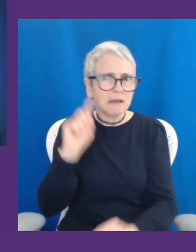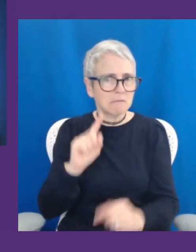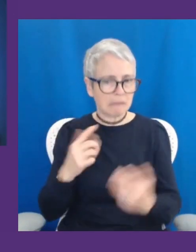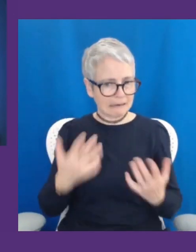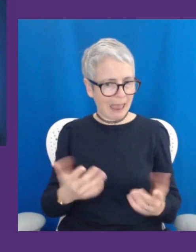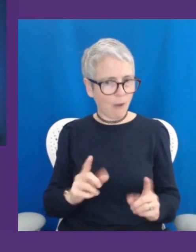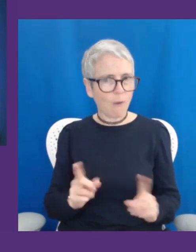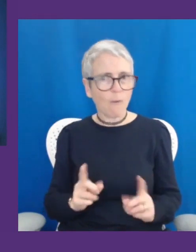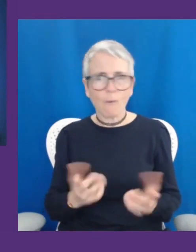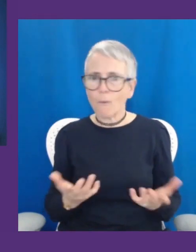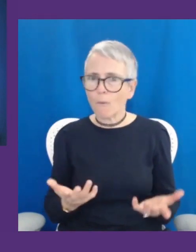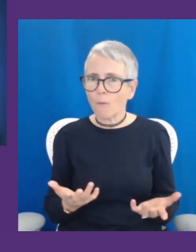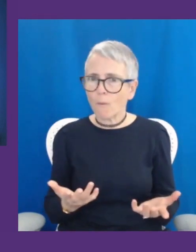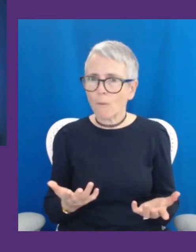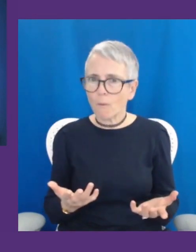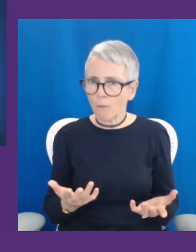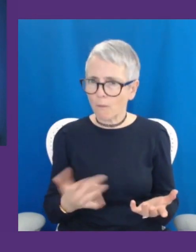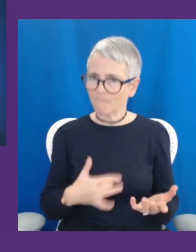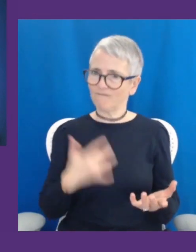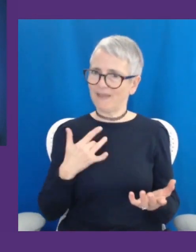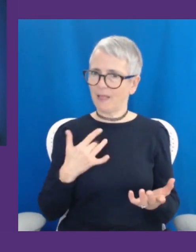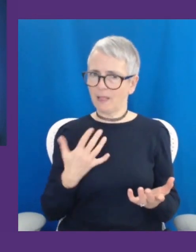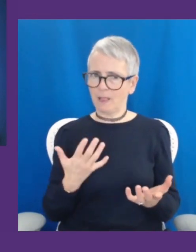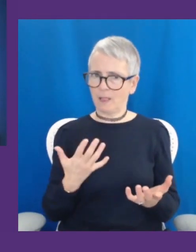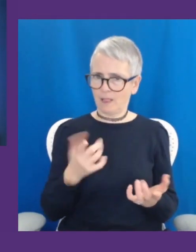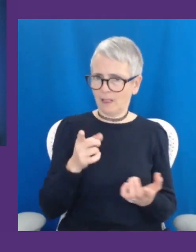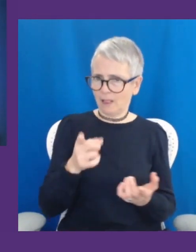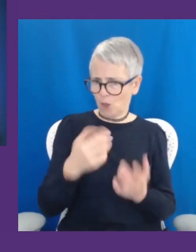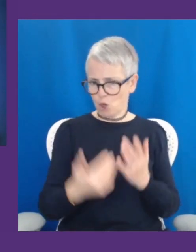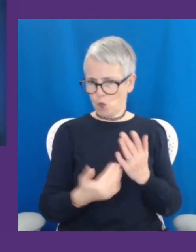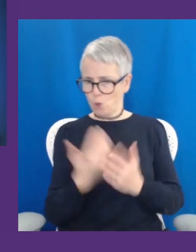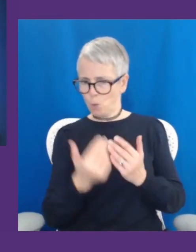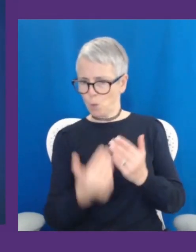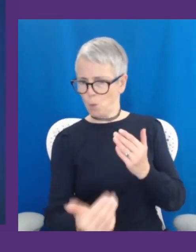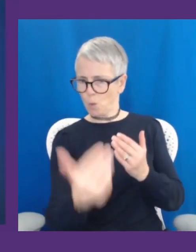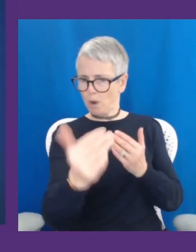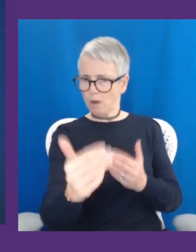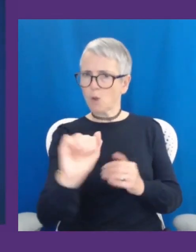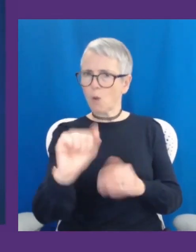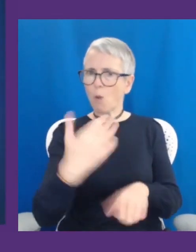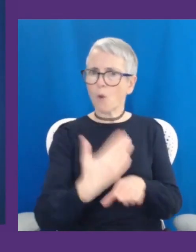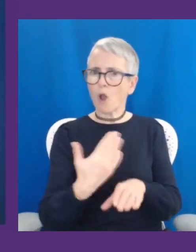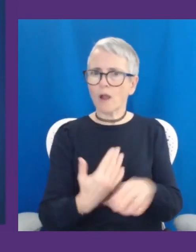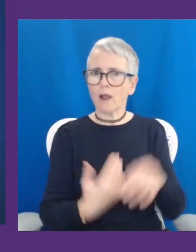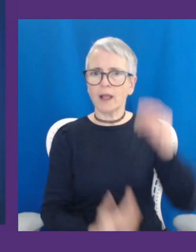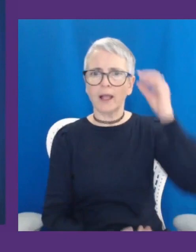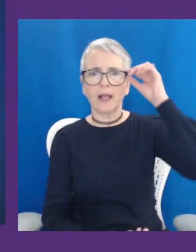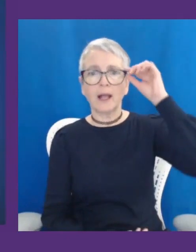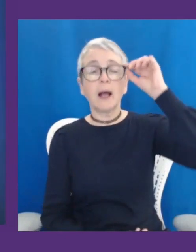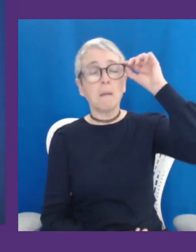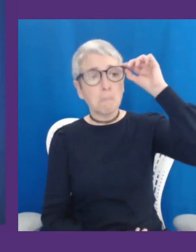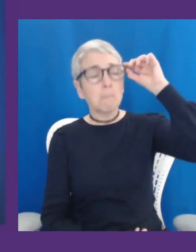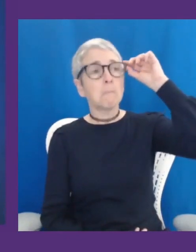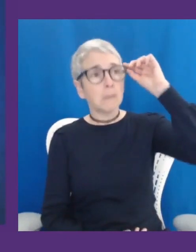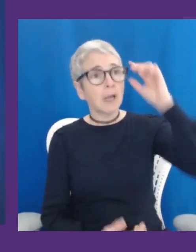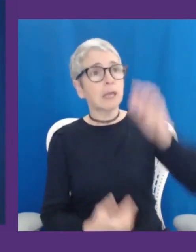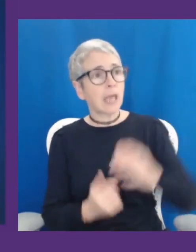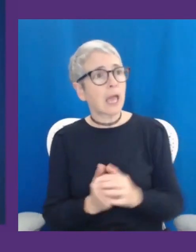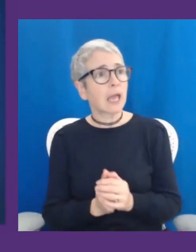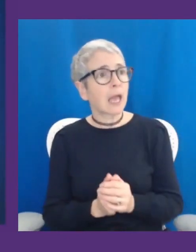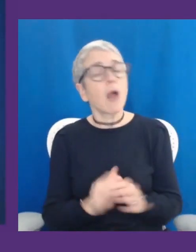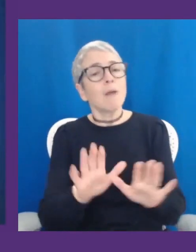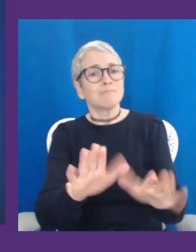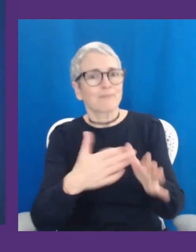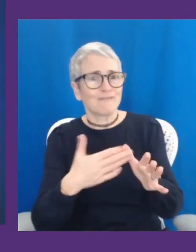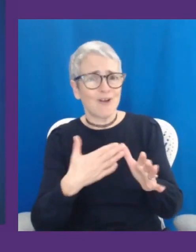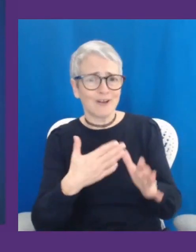be turning a corner into a new sort of phase of your work. Yeah, well, first of all, it's great to be back,